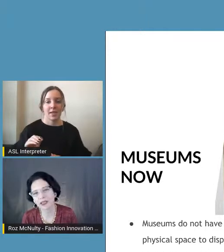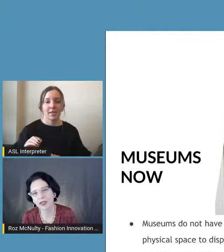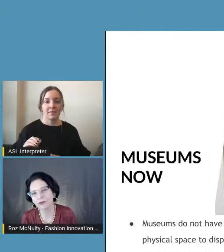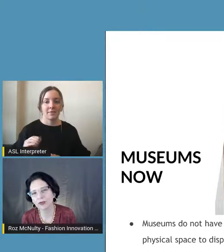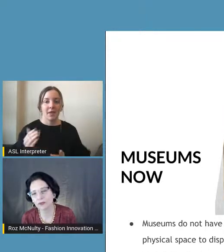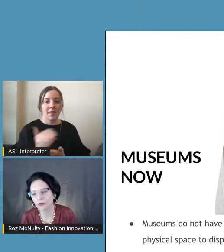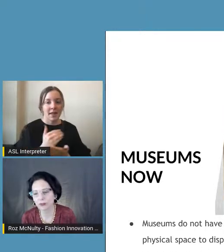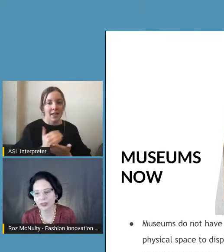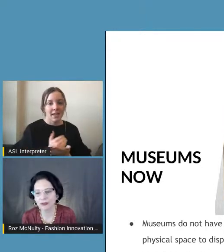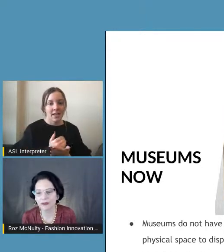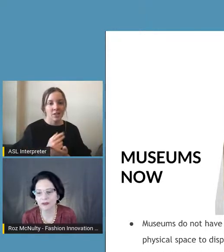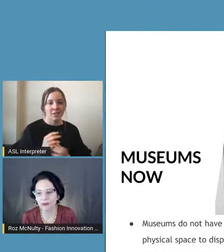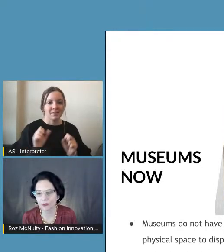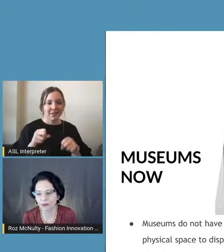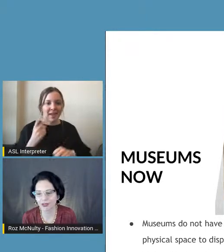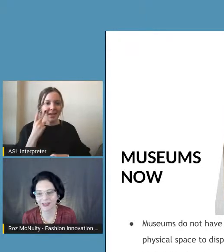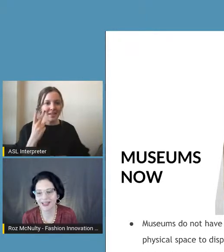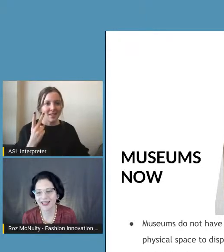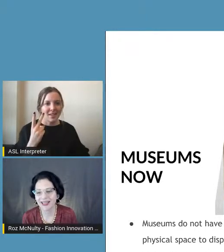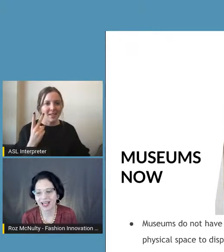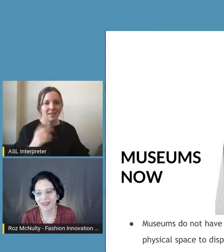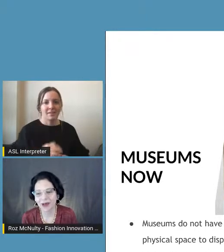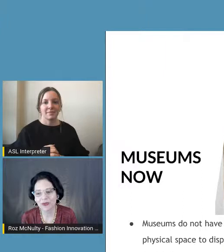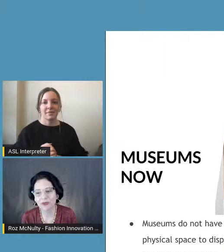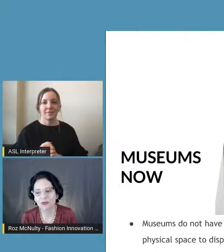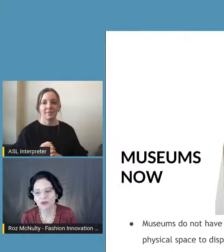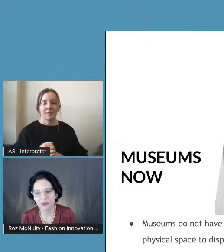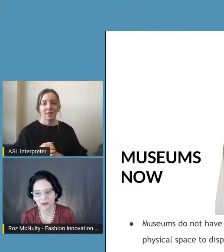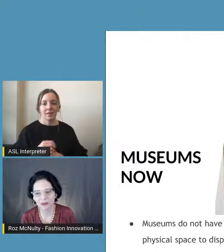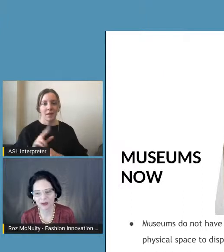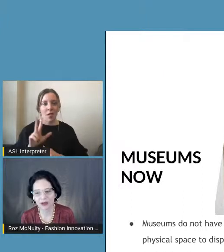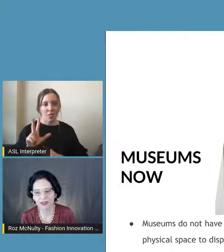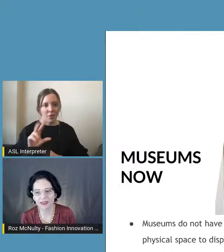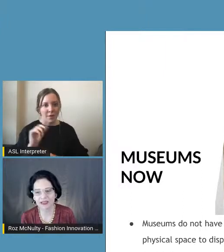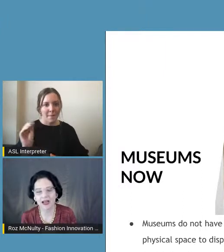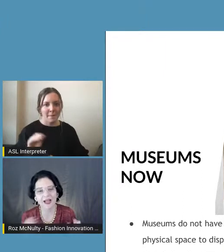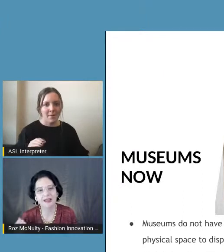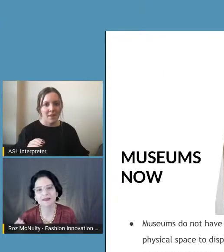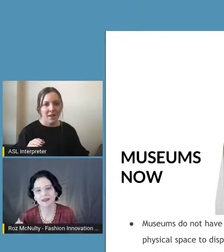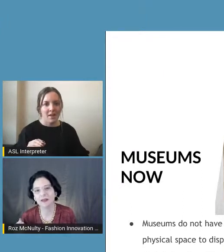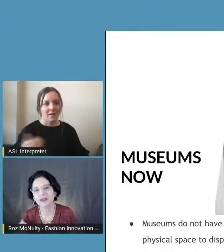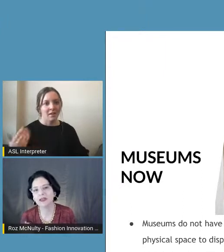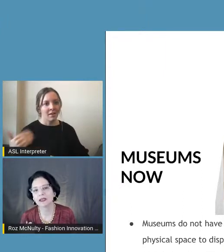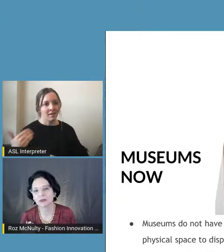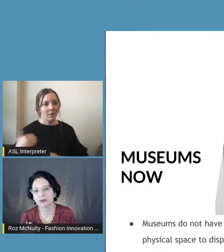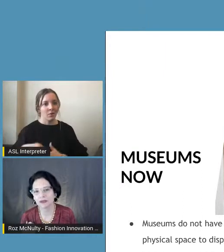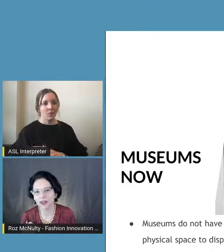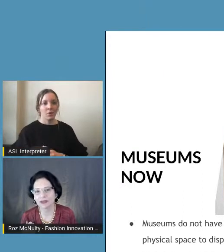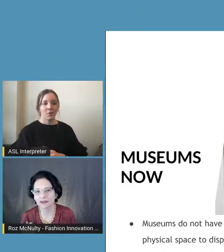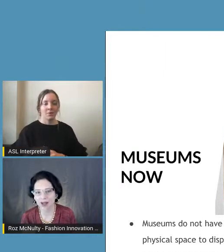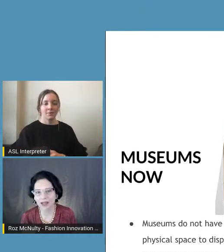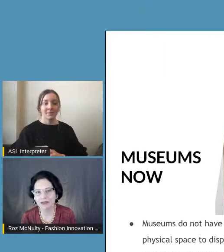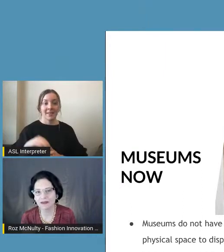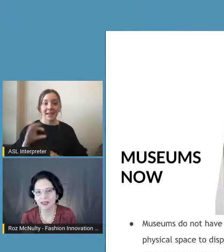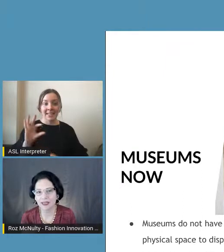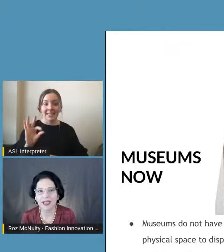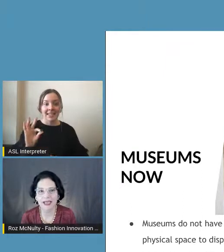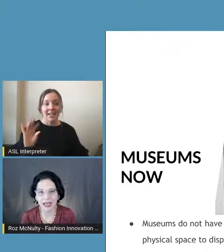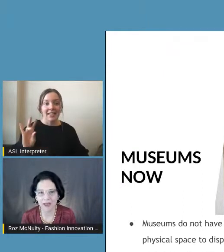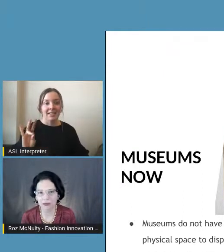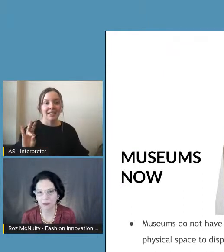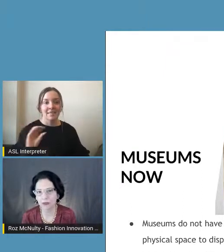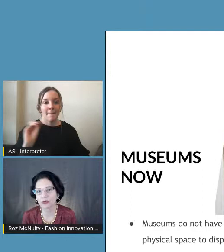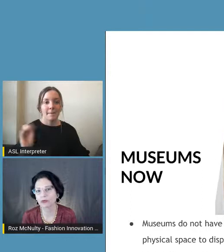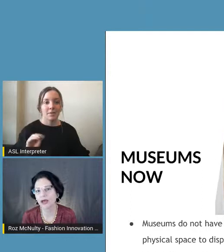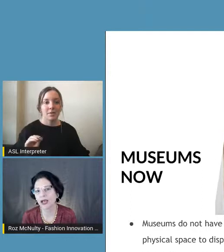3%, I think, every 4 months, and that was the Museum of Scotland. 97% is unseen